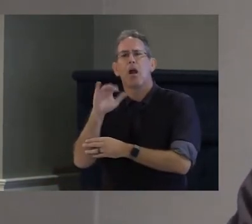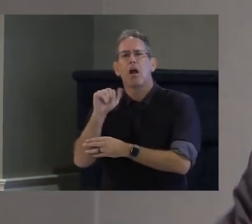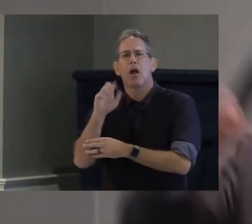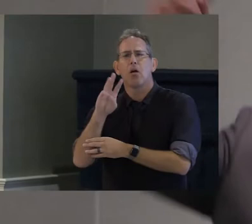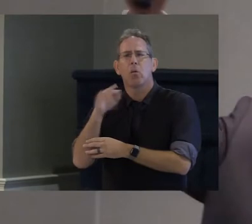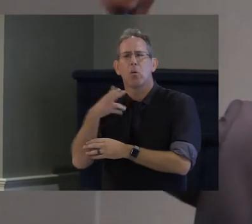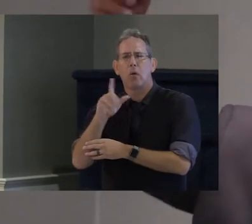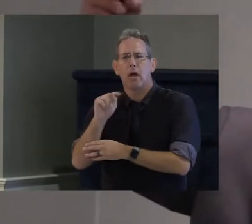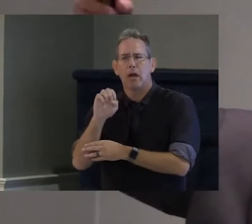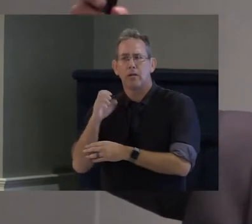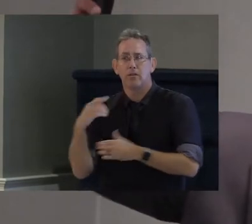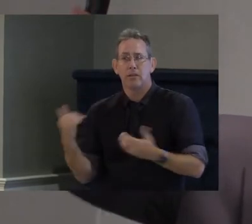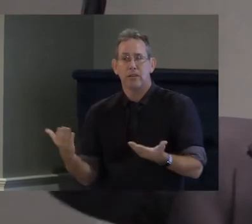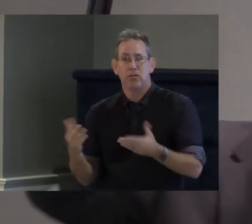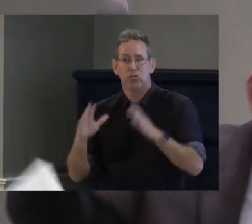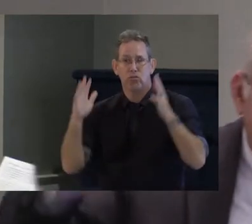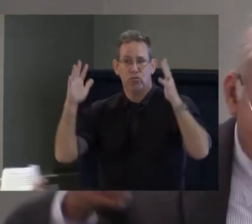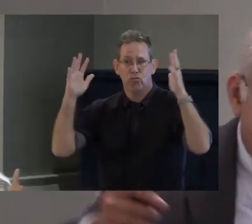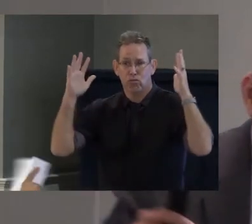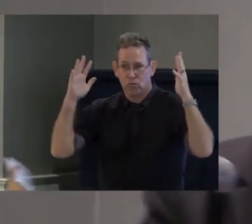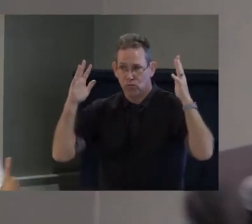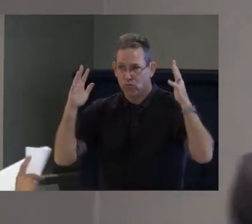Applause is definitely due.